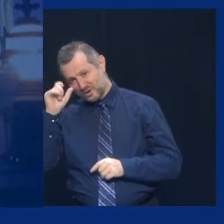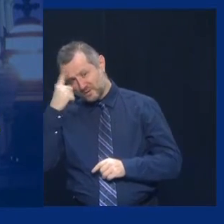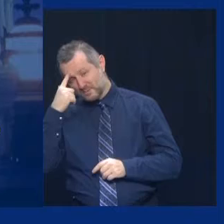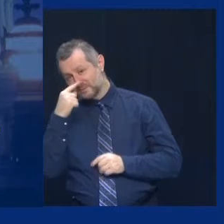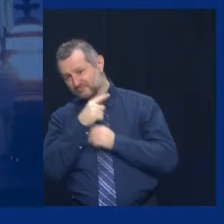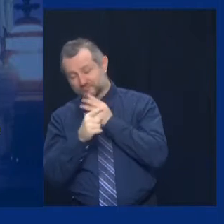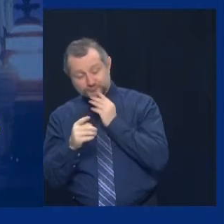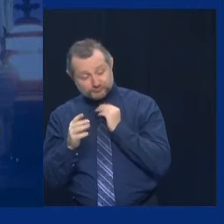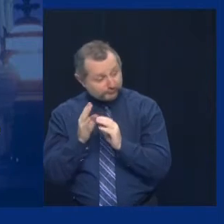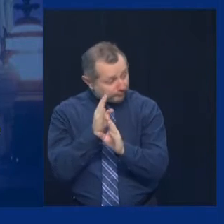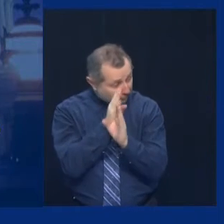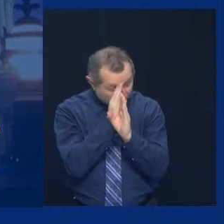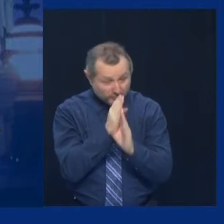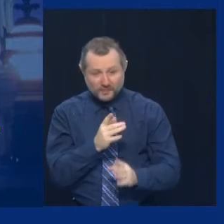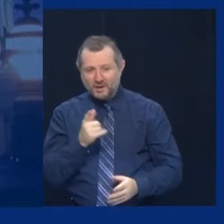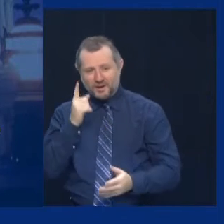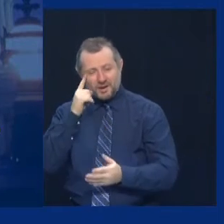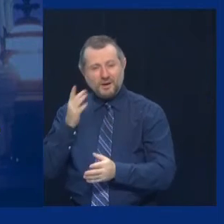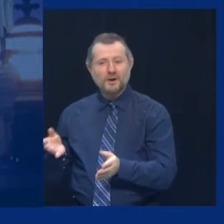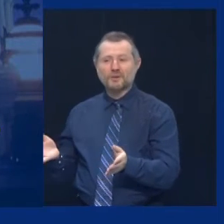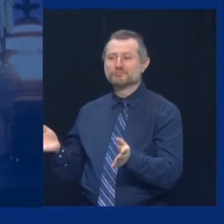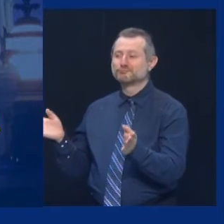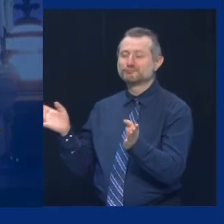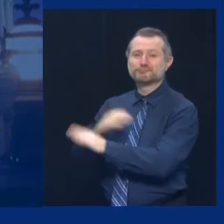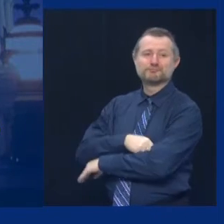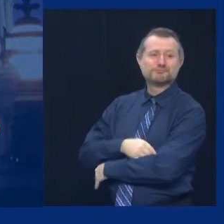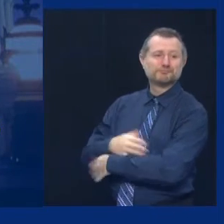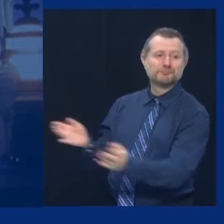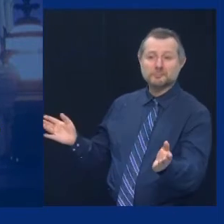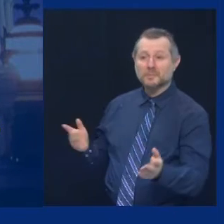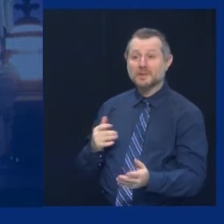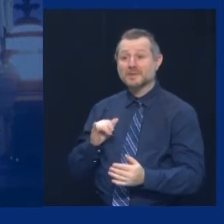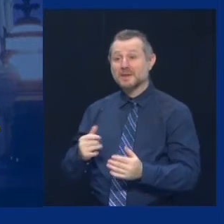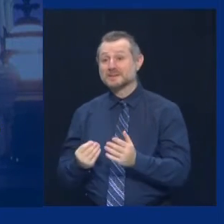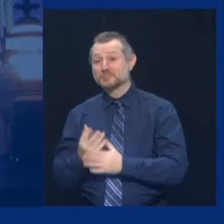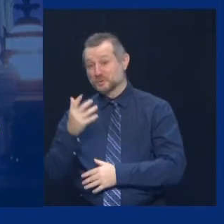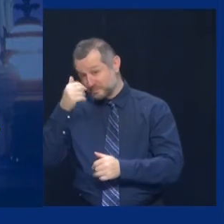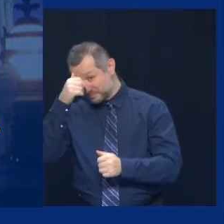negligence, caused by the COVID spring ambush.